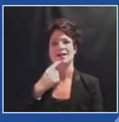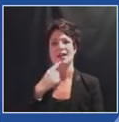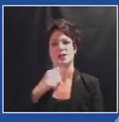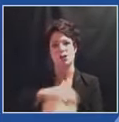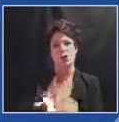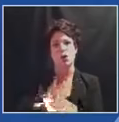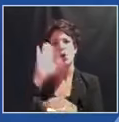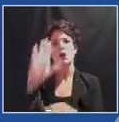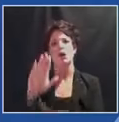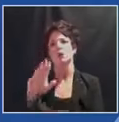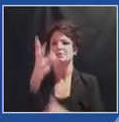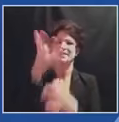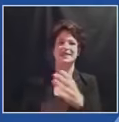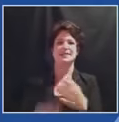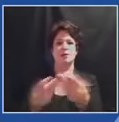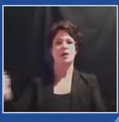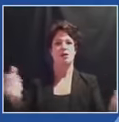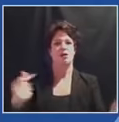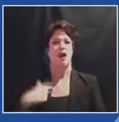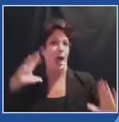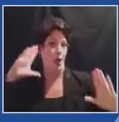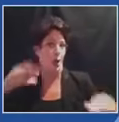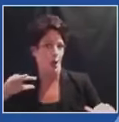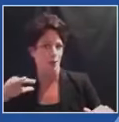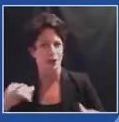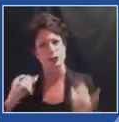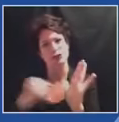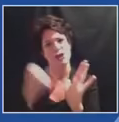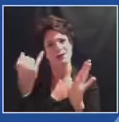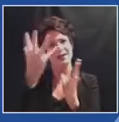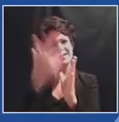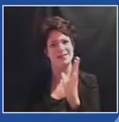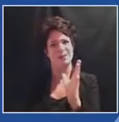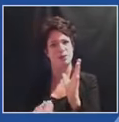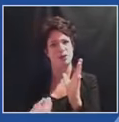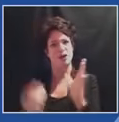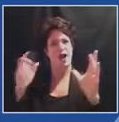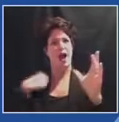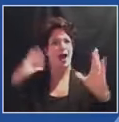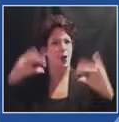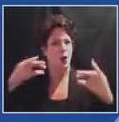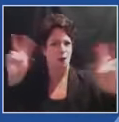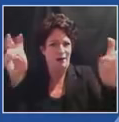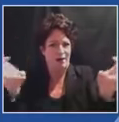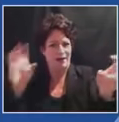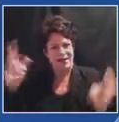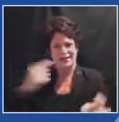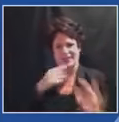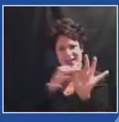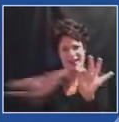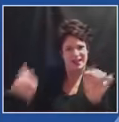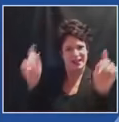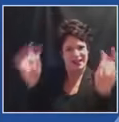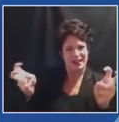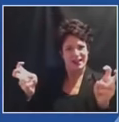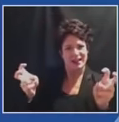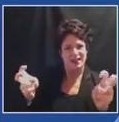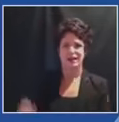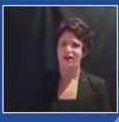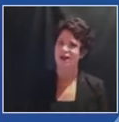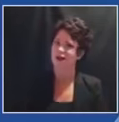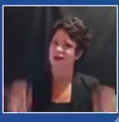disappear, I hope, quote, just disappear, I hope, is what he said. It's like deja vu all